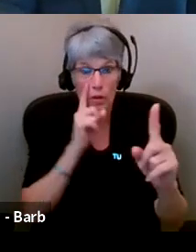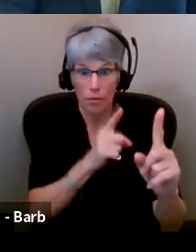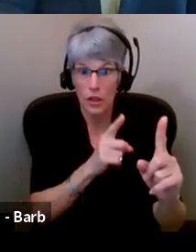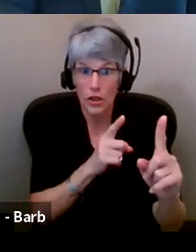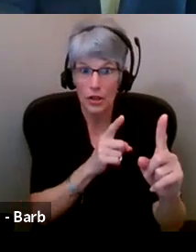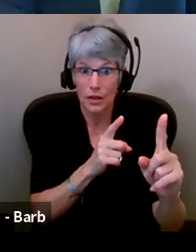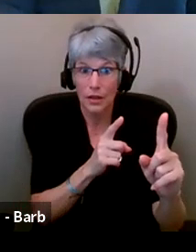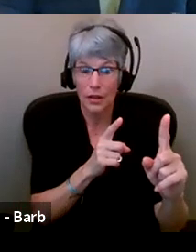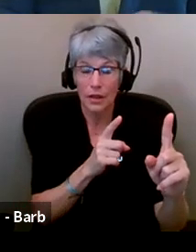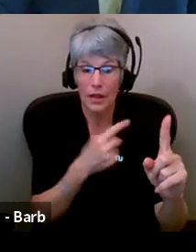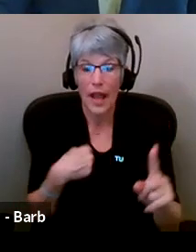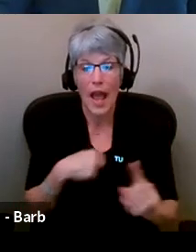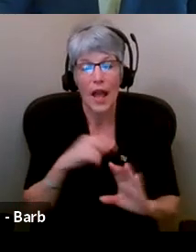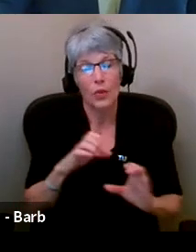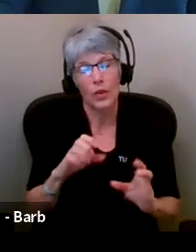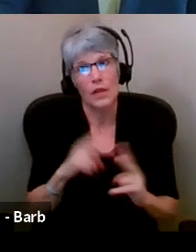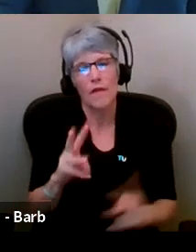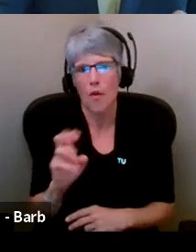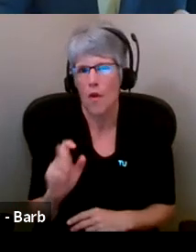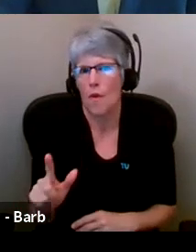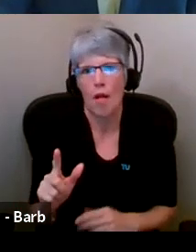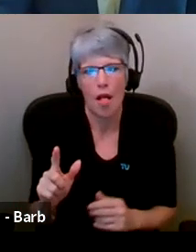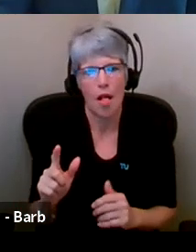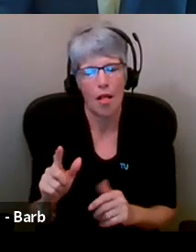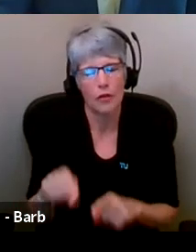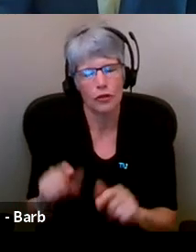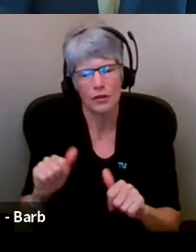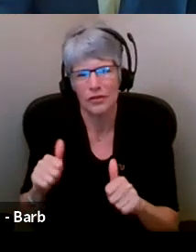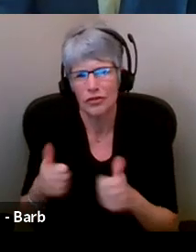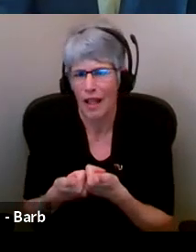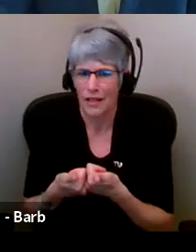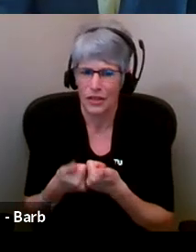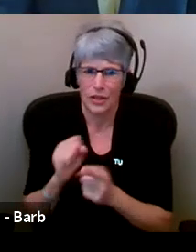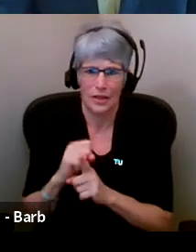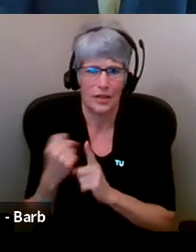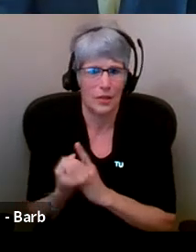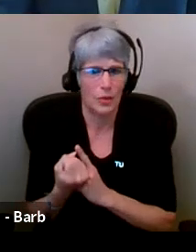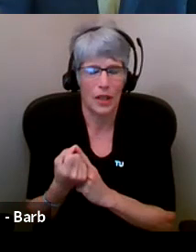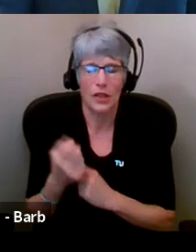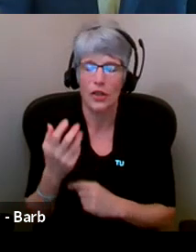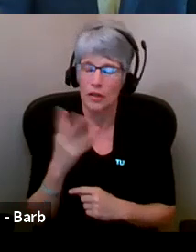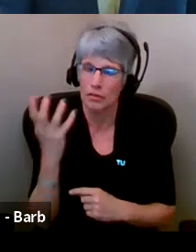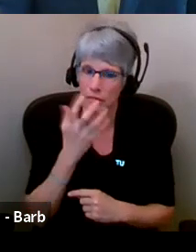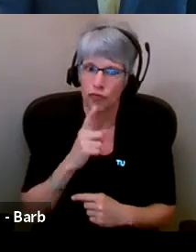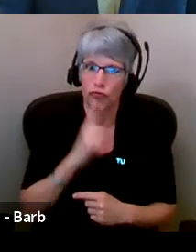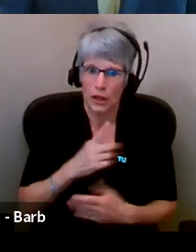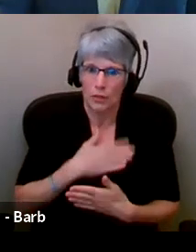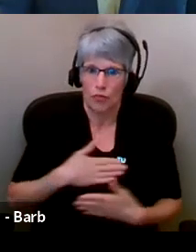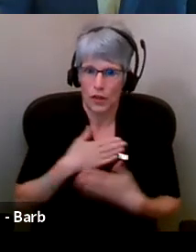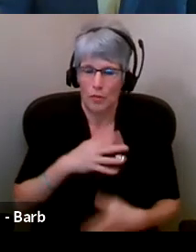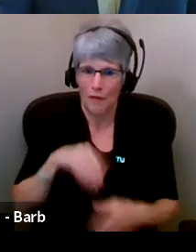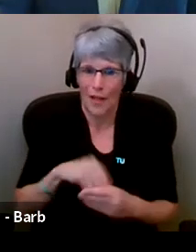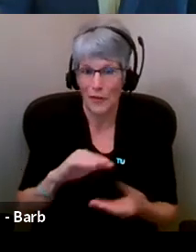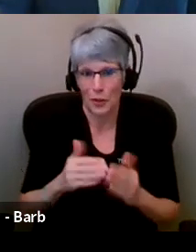did extraordinarily well under trying circumstances. And I'm just super, super appreciative of being part of this community. And